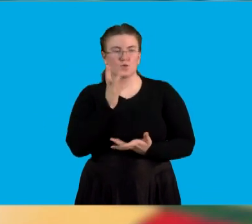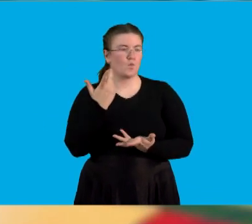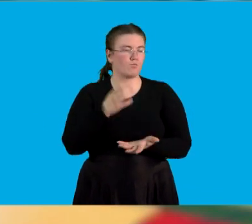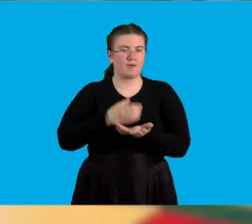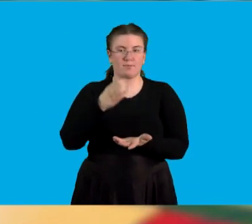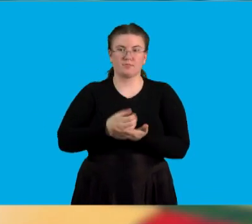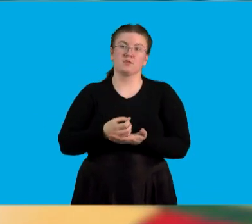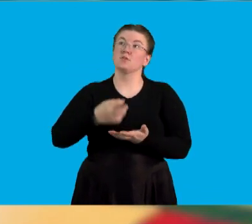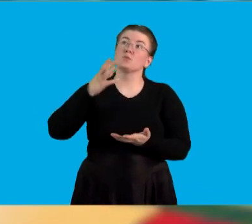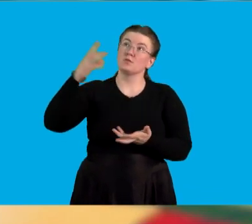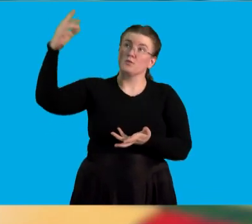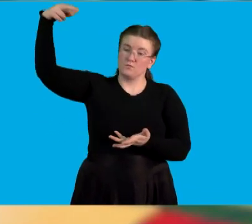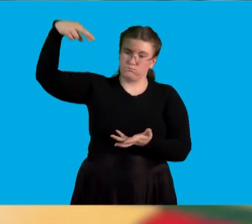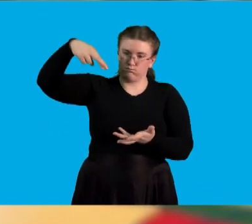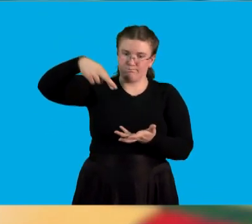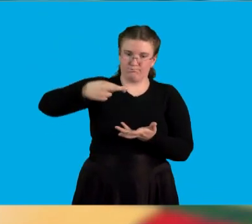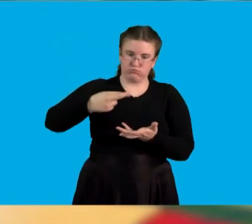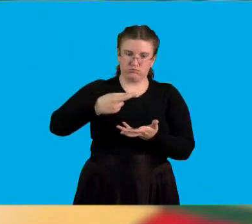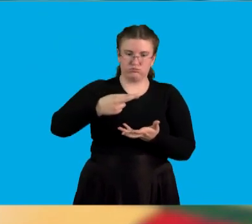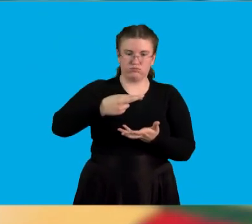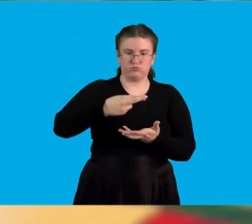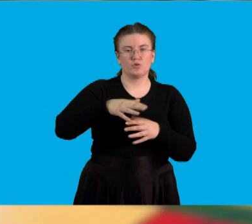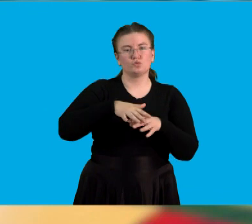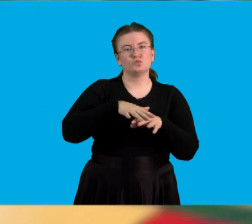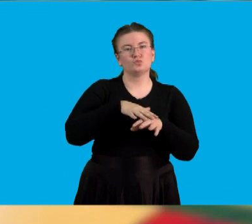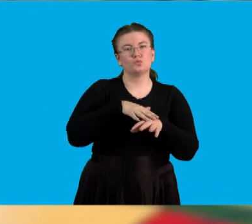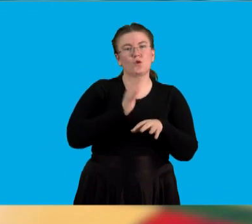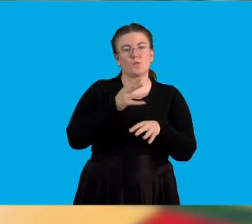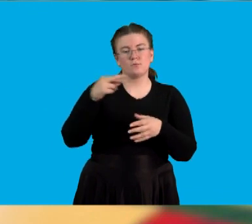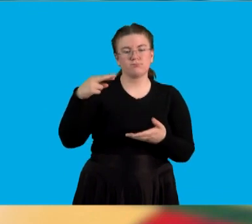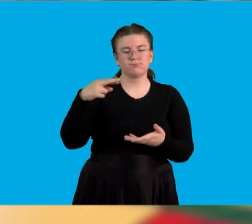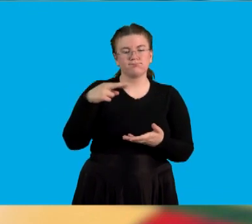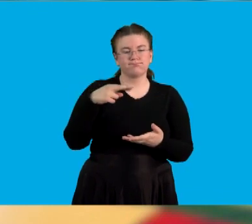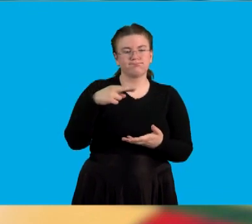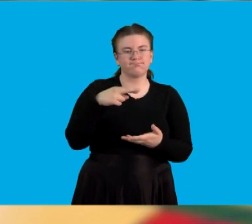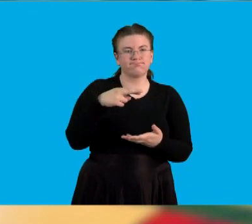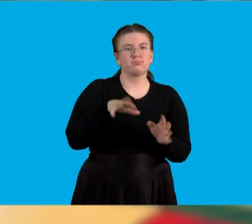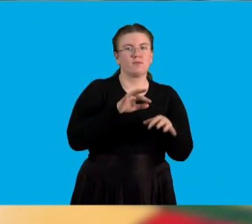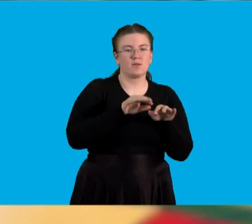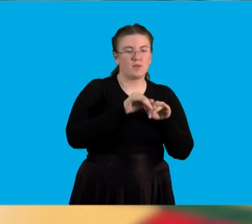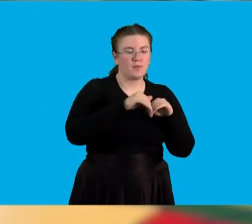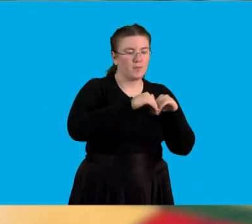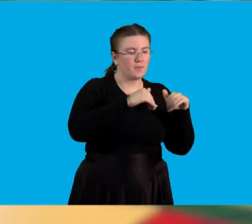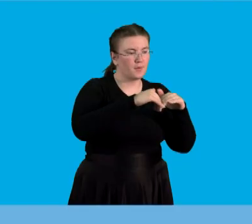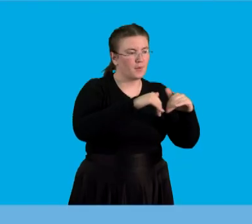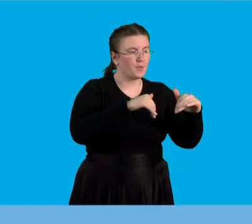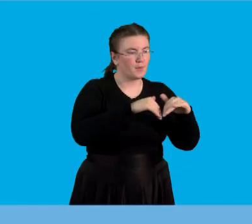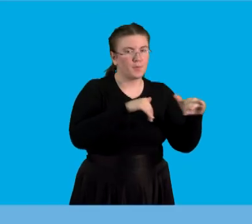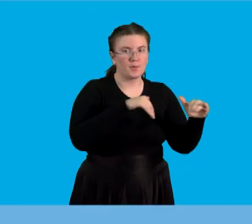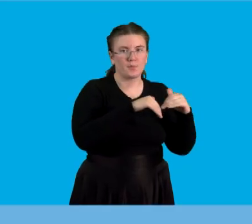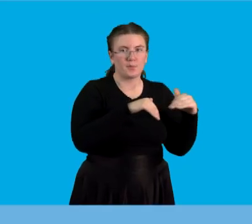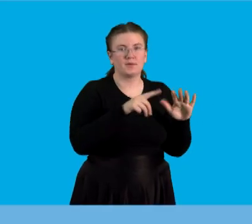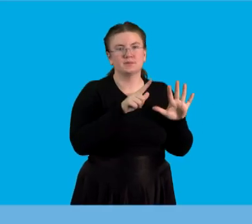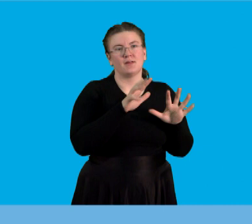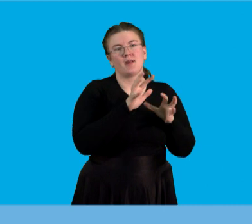more dense medium, it is going to slow down. If it slows down, it's going to split into those 7 different colors that we are seeing,